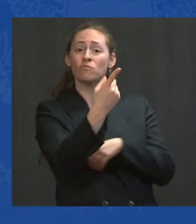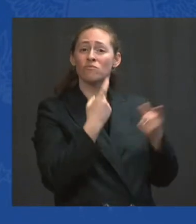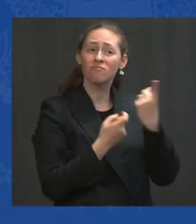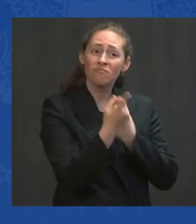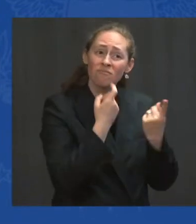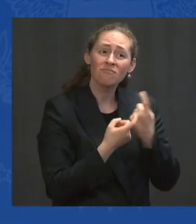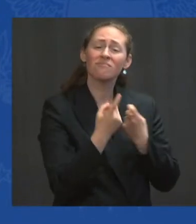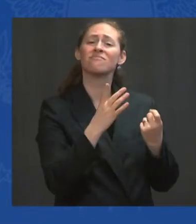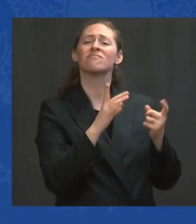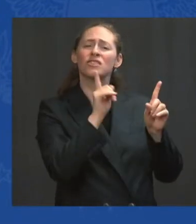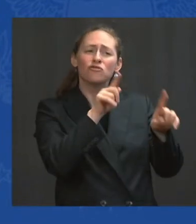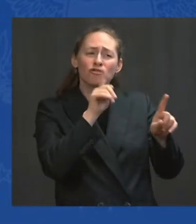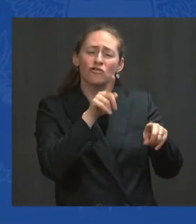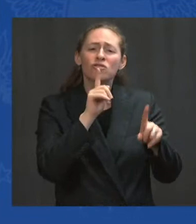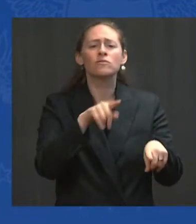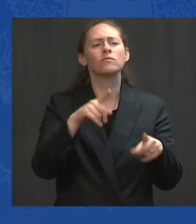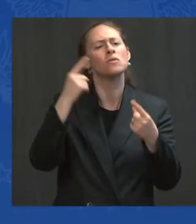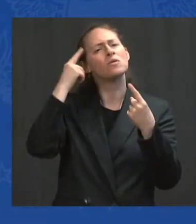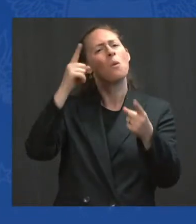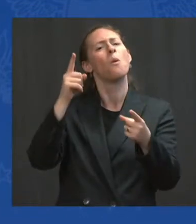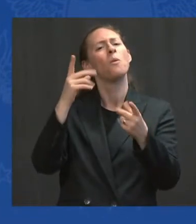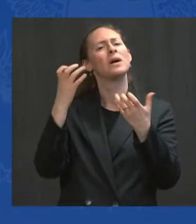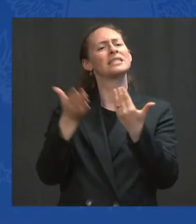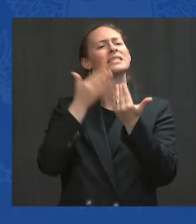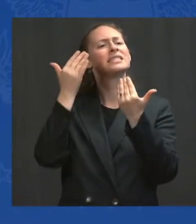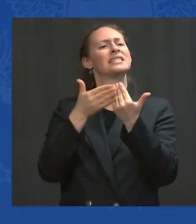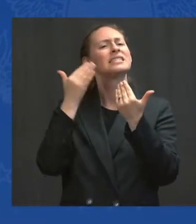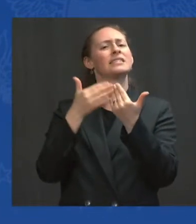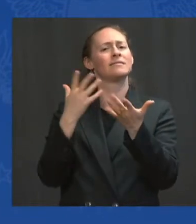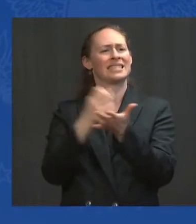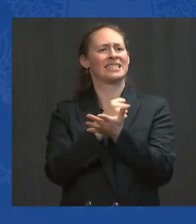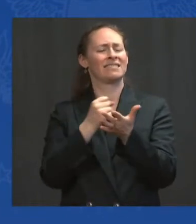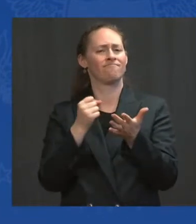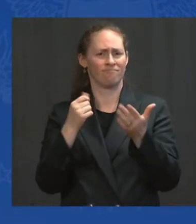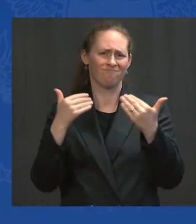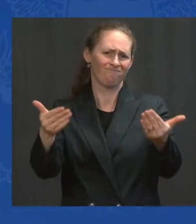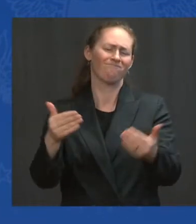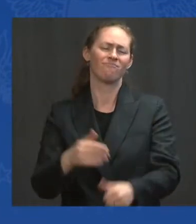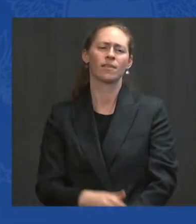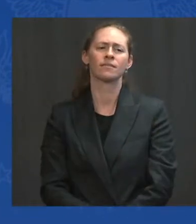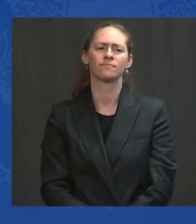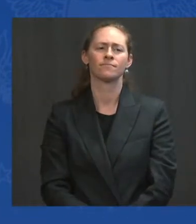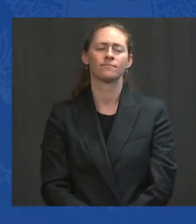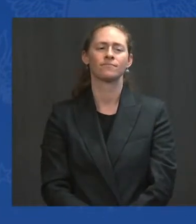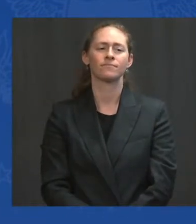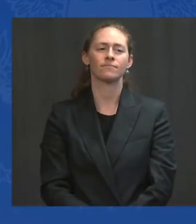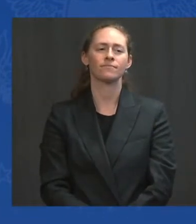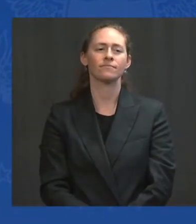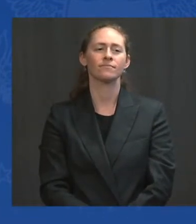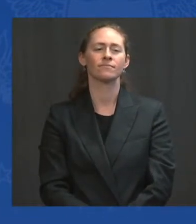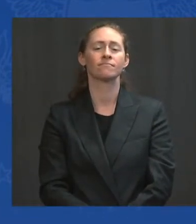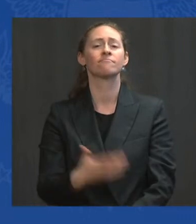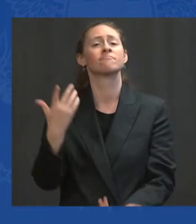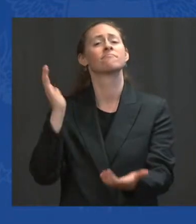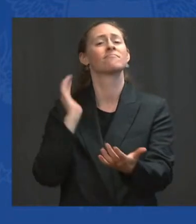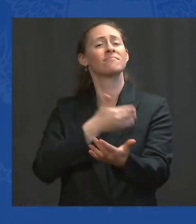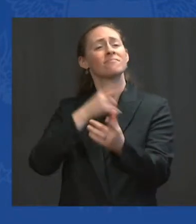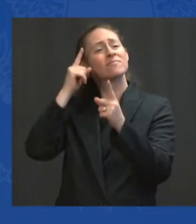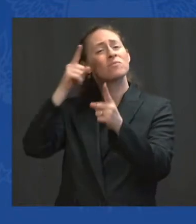possible for them to get a shot as soon as they are ready. And our goal is